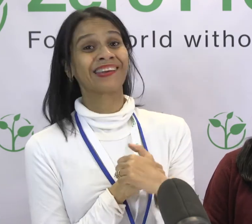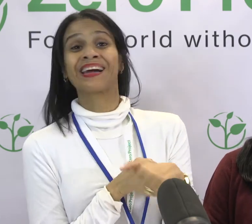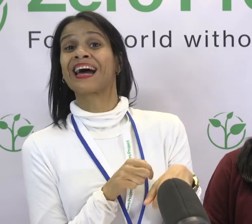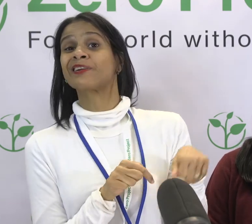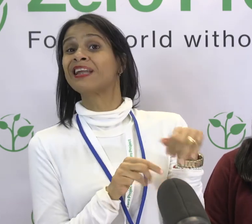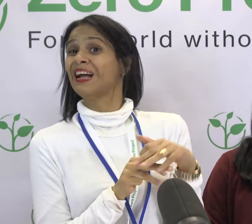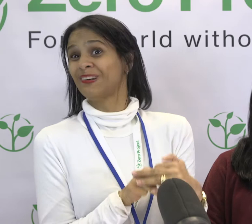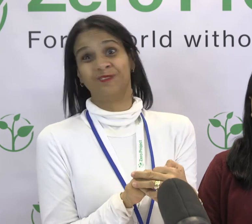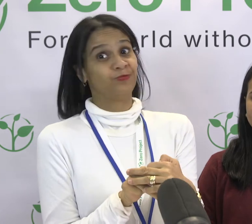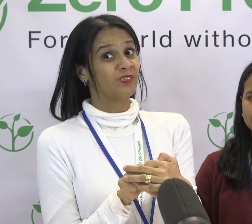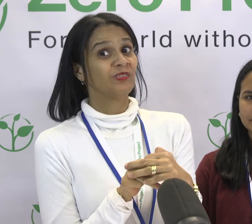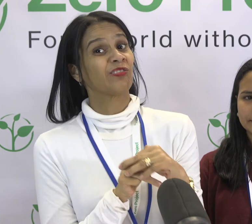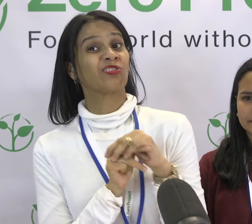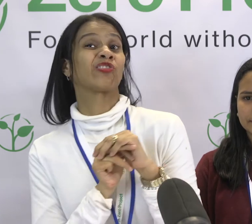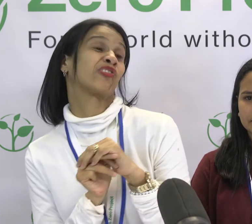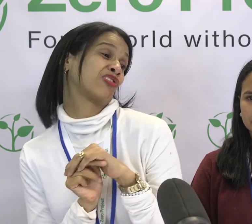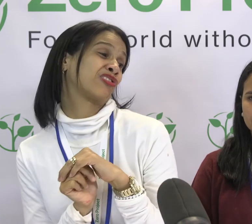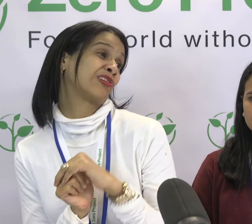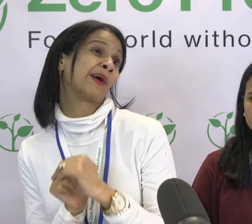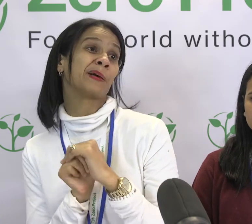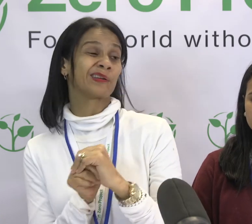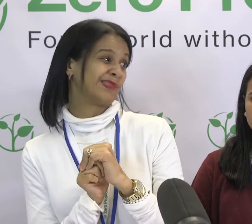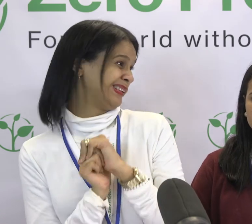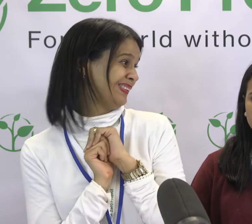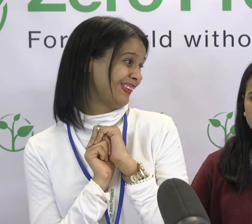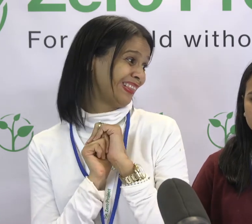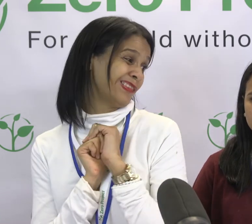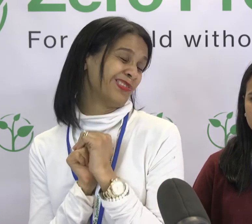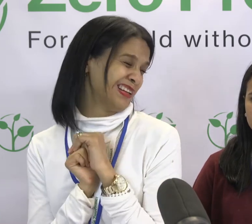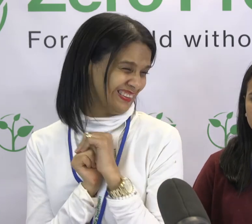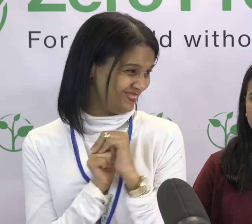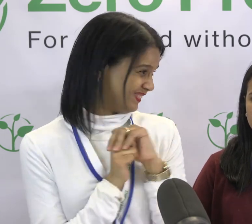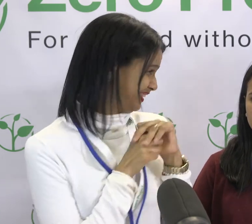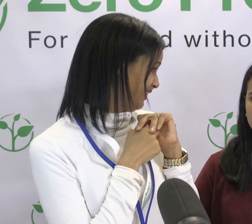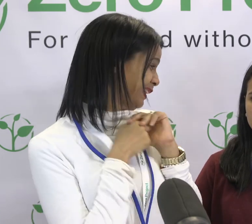es Carola. Se llama